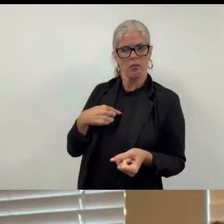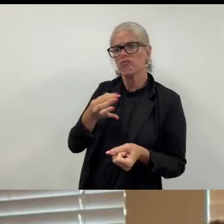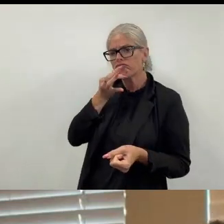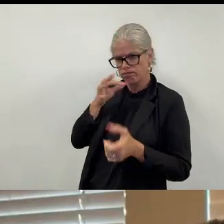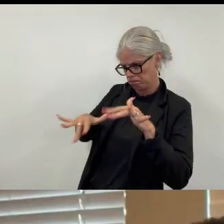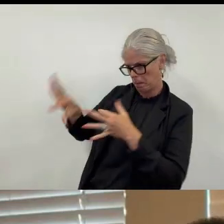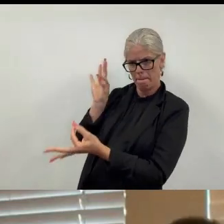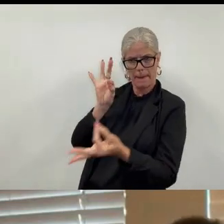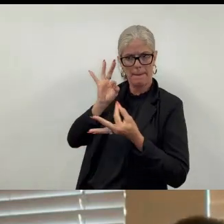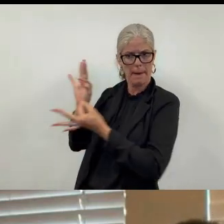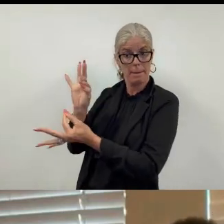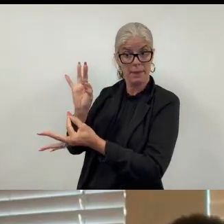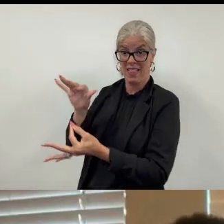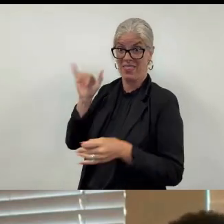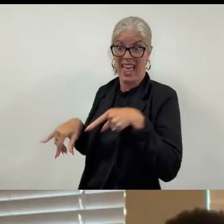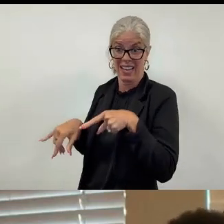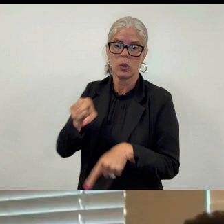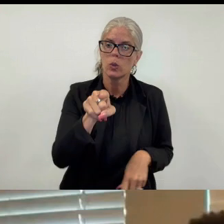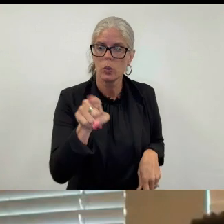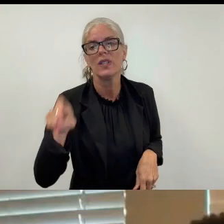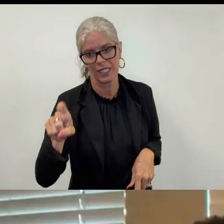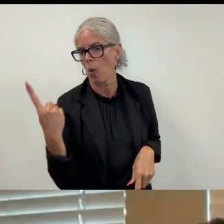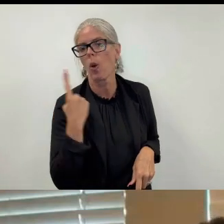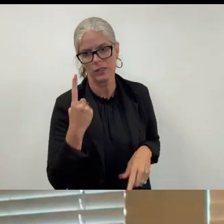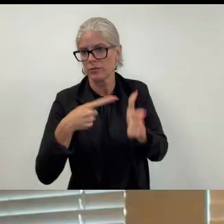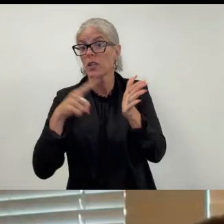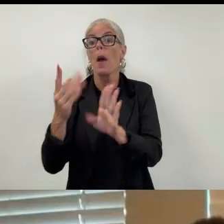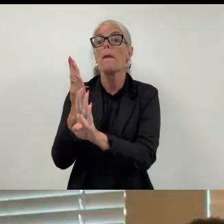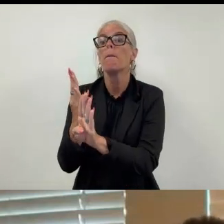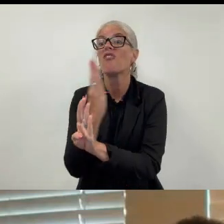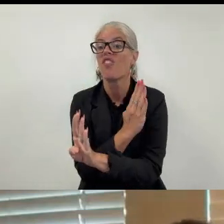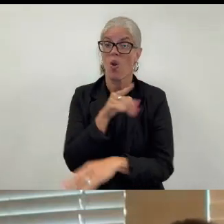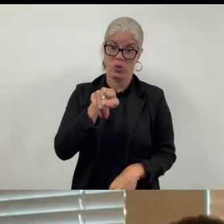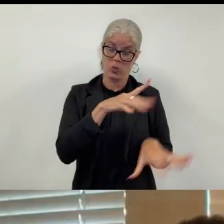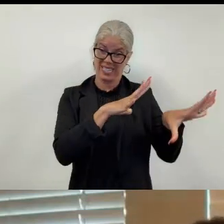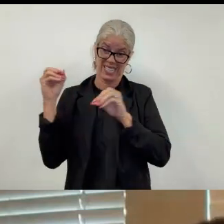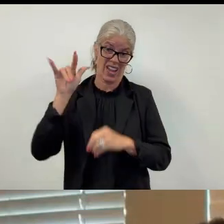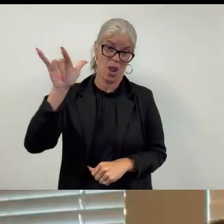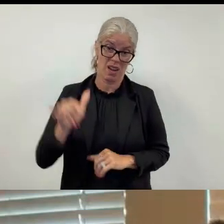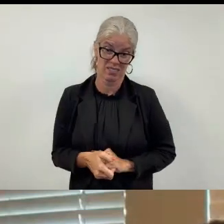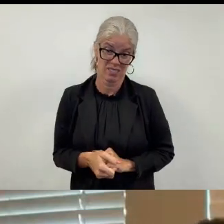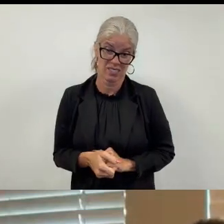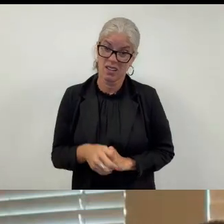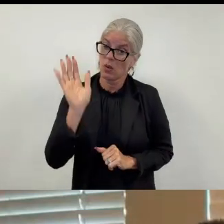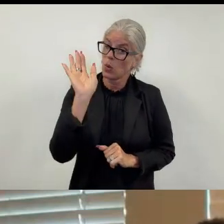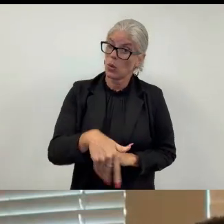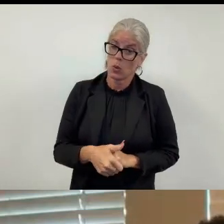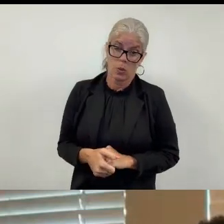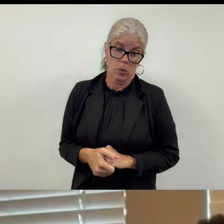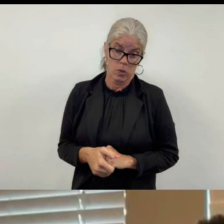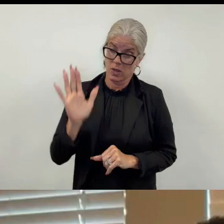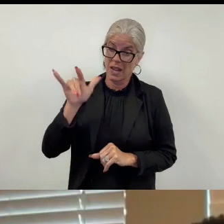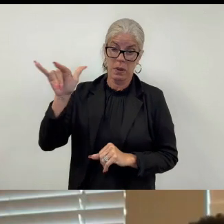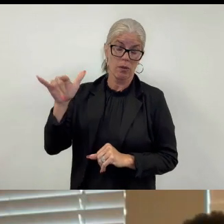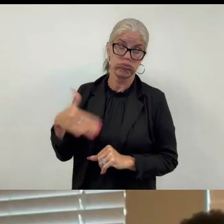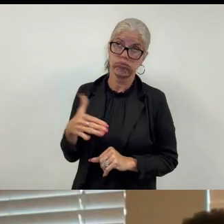Always check all of those pieces that you expect to work. Make sure that you do that before you leave the airport, because otherwise it is